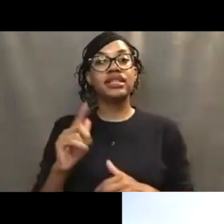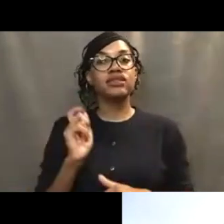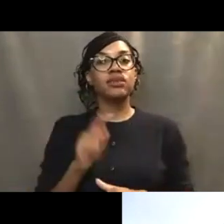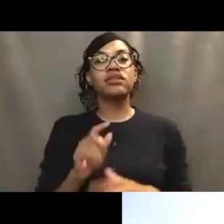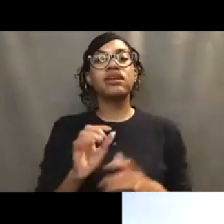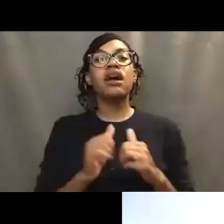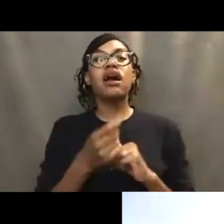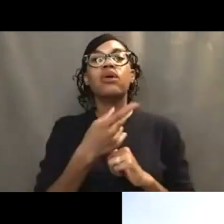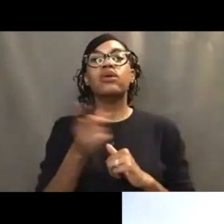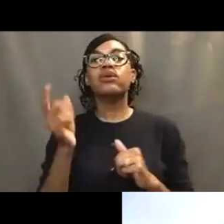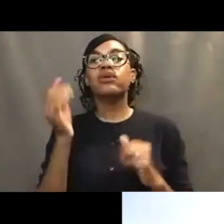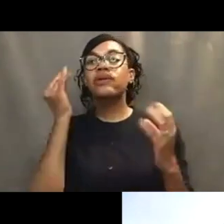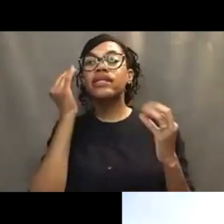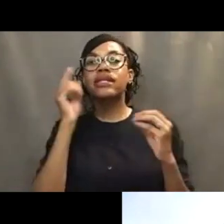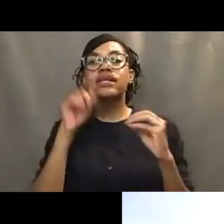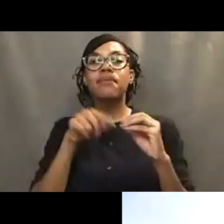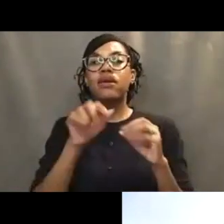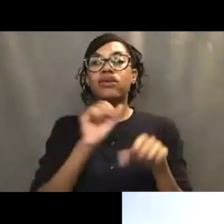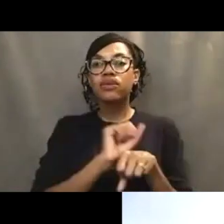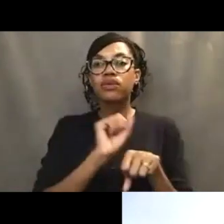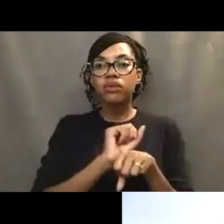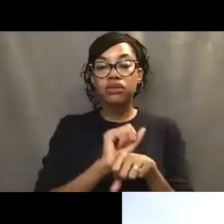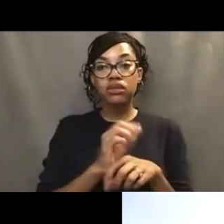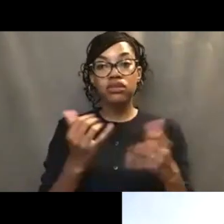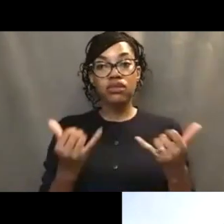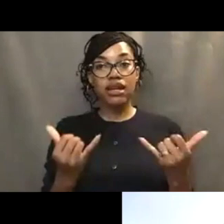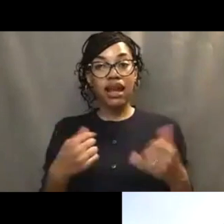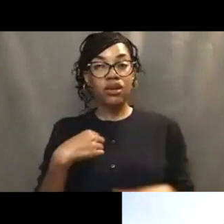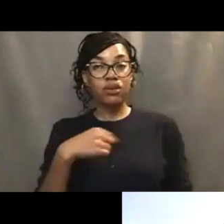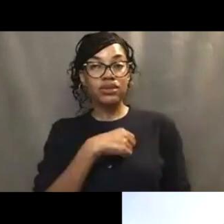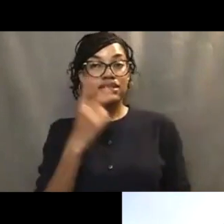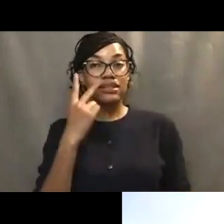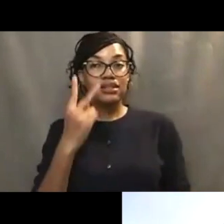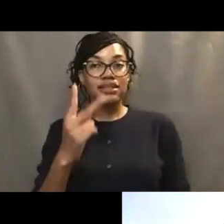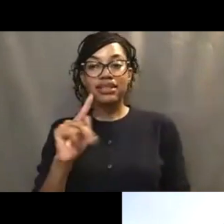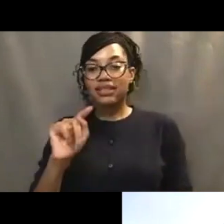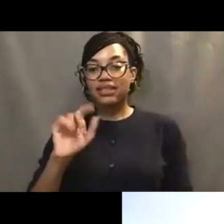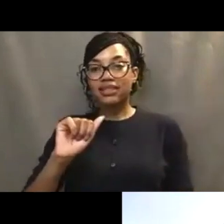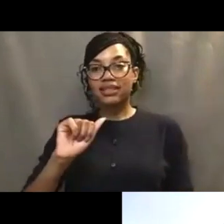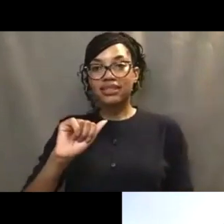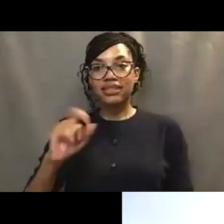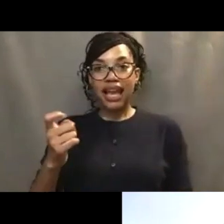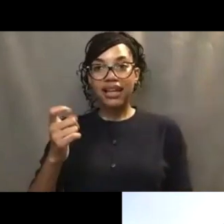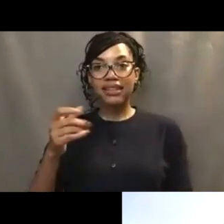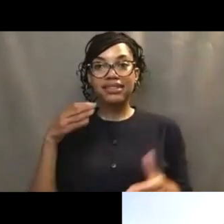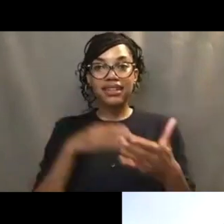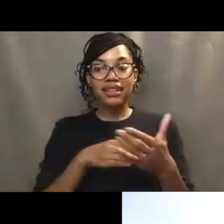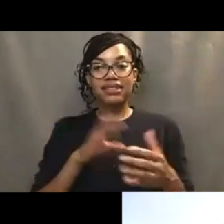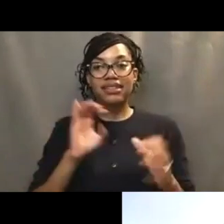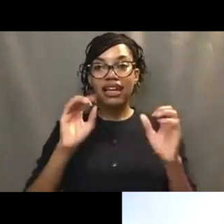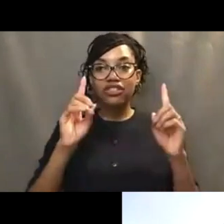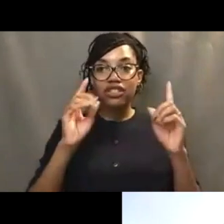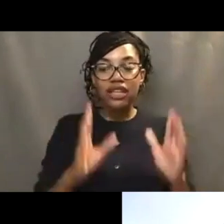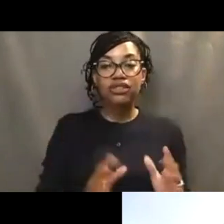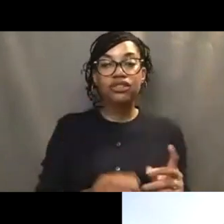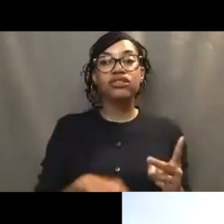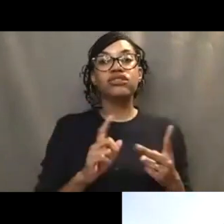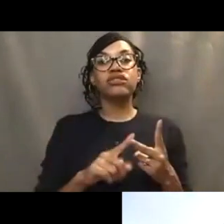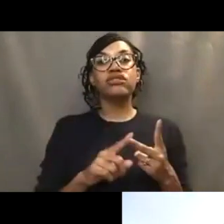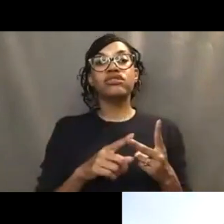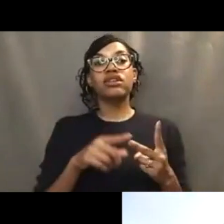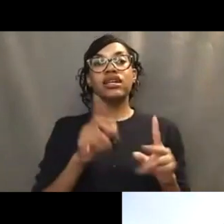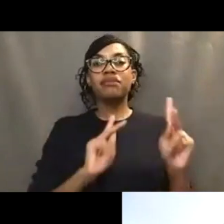current context? Well, we see attacks against educators, the rise of groups advocating for an unsafe return,